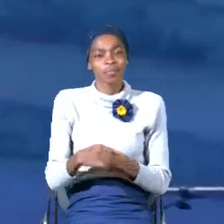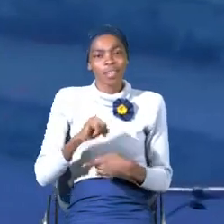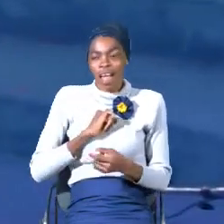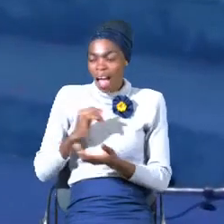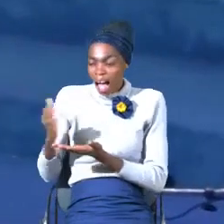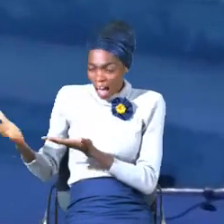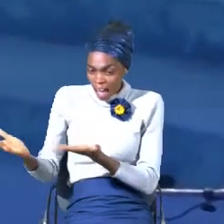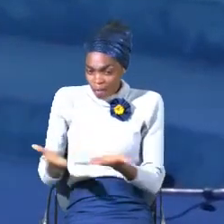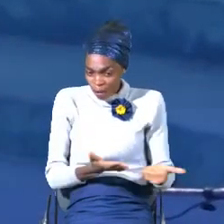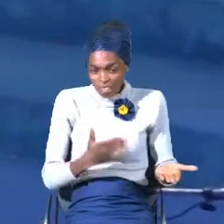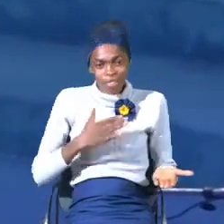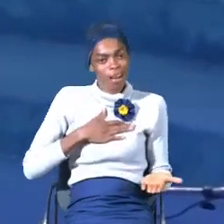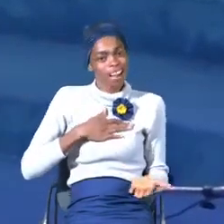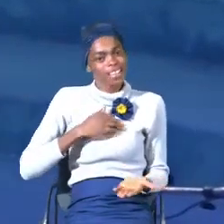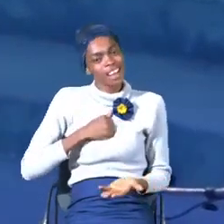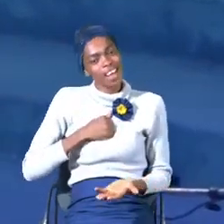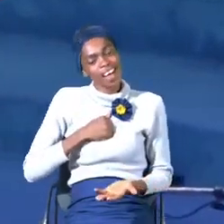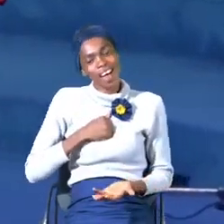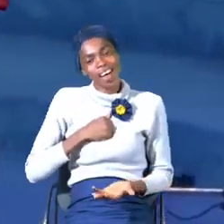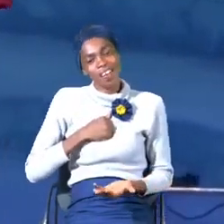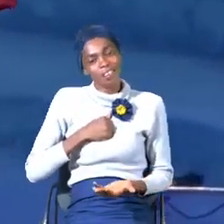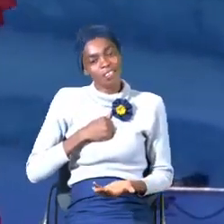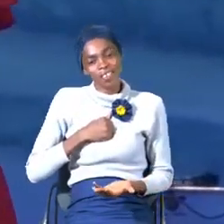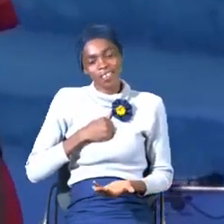Today. I brought myself.